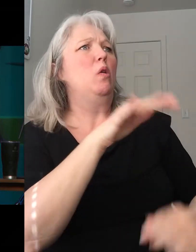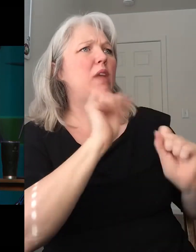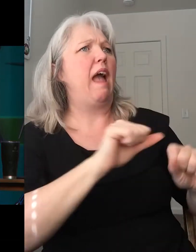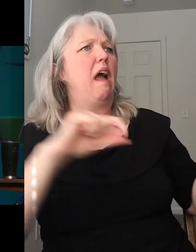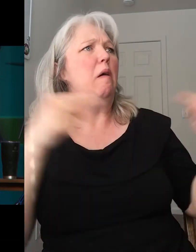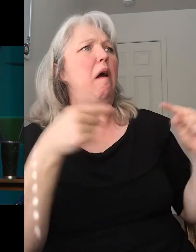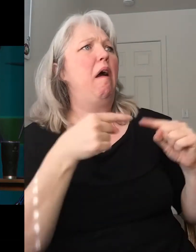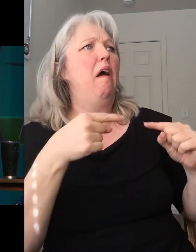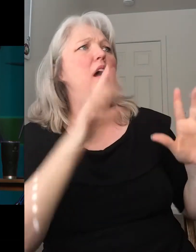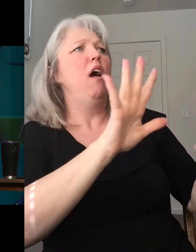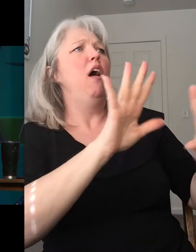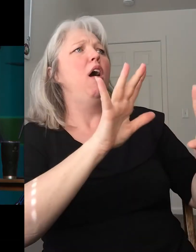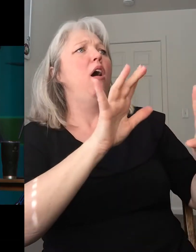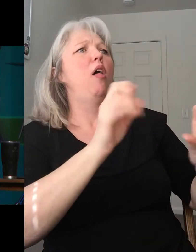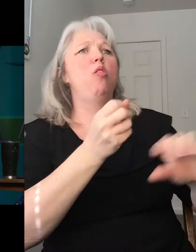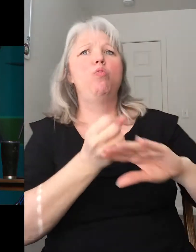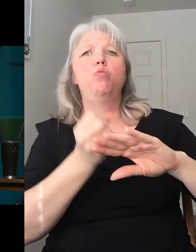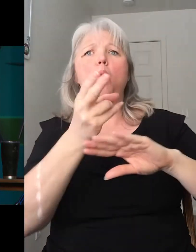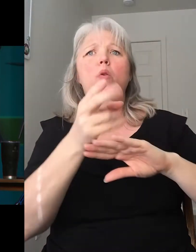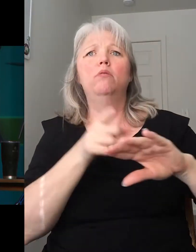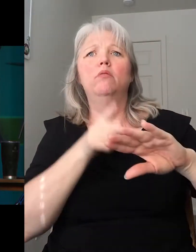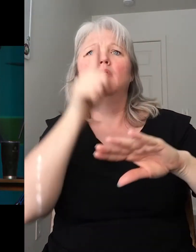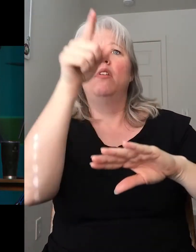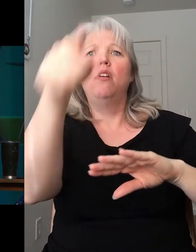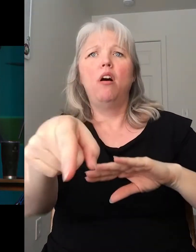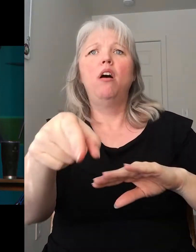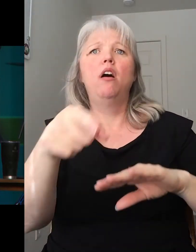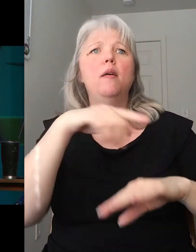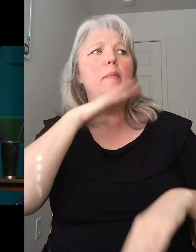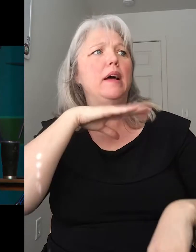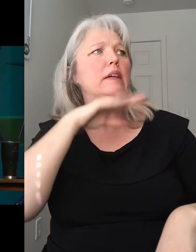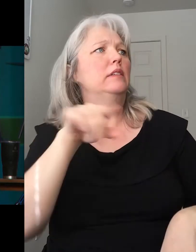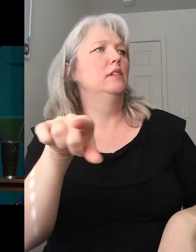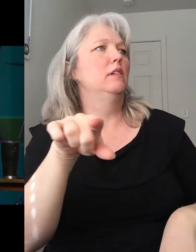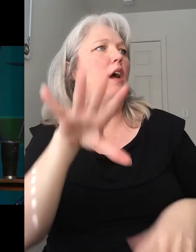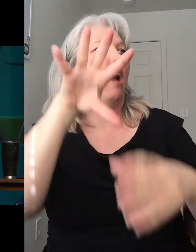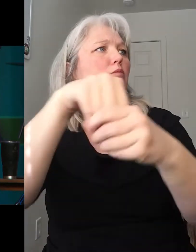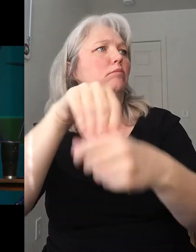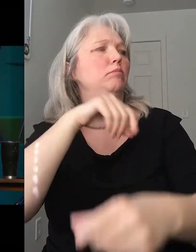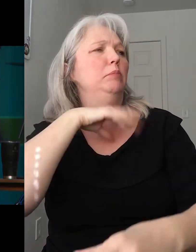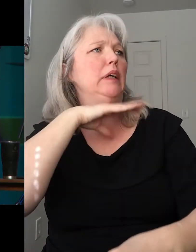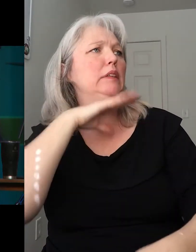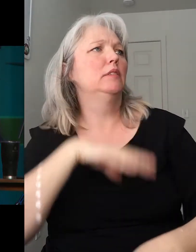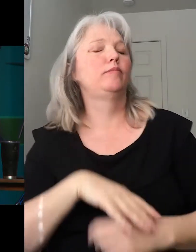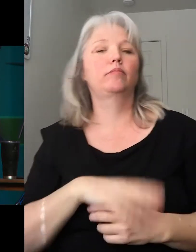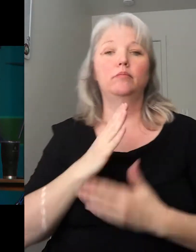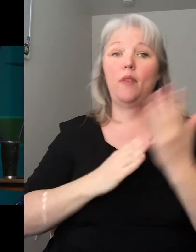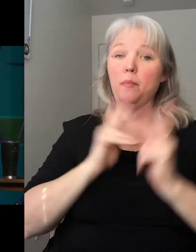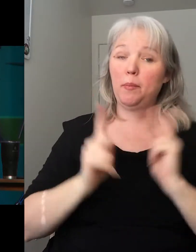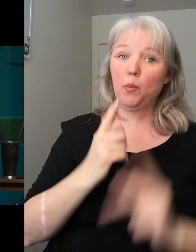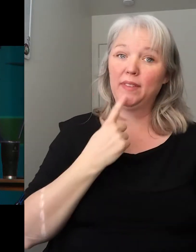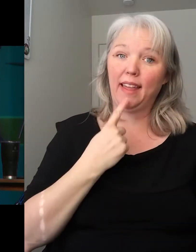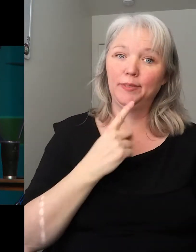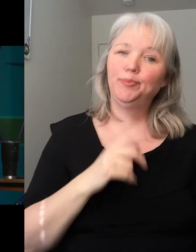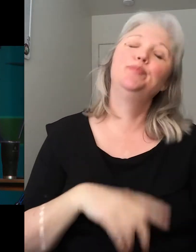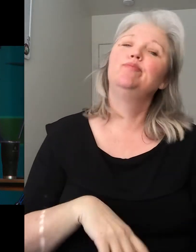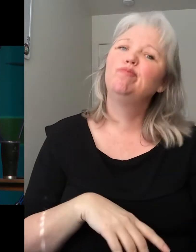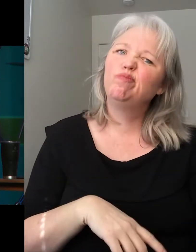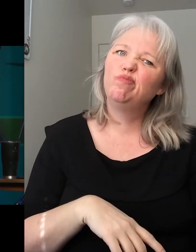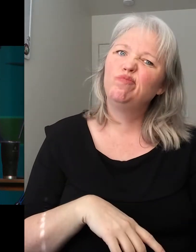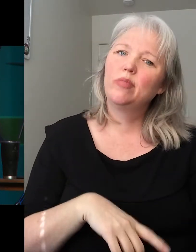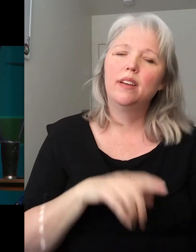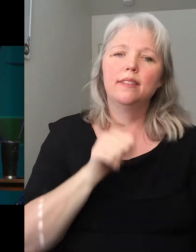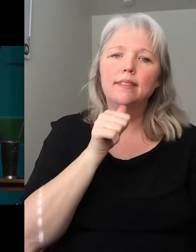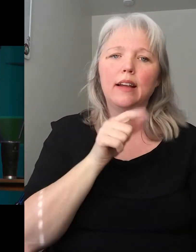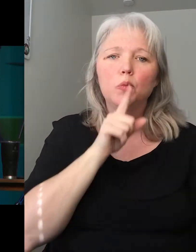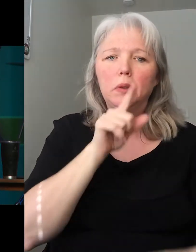bring great pain on us. Why don't you just throw us into the hogs? Now, some people say, well,